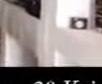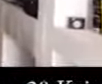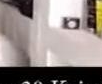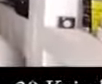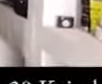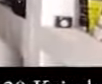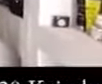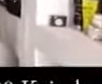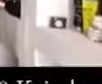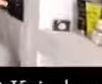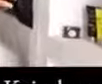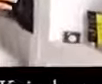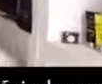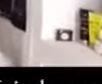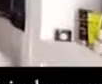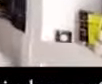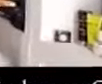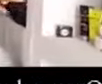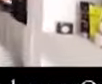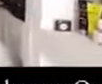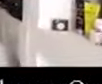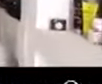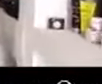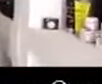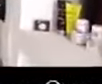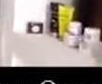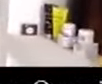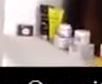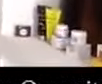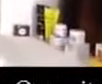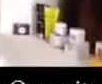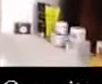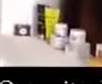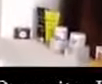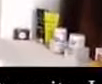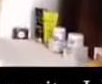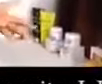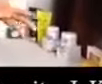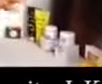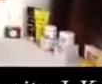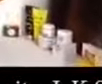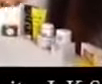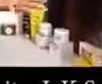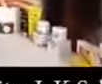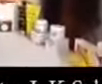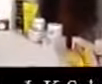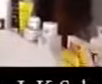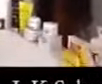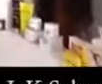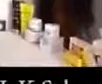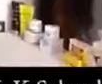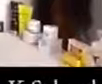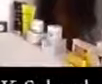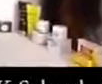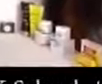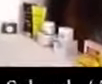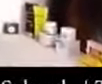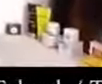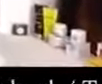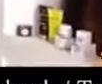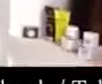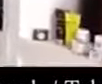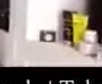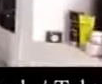Problem sen skin ñen xam ngeen fan la fi ngeen di ñew suma xarit yek am di jamm yi nga xam na tass daf